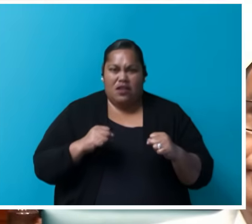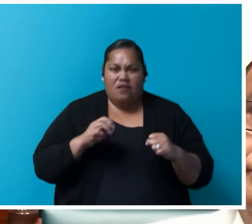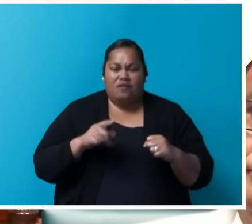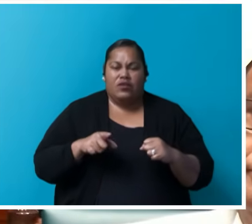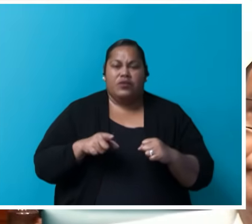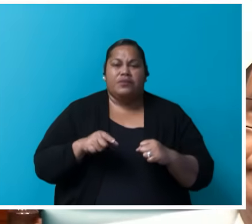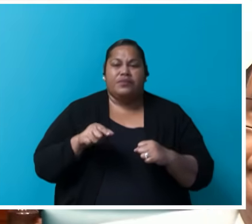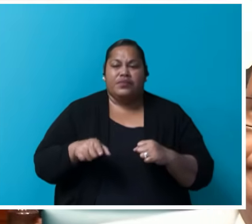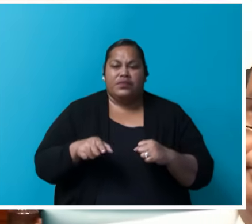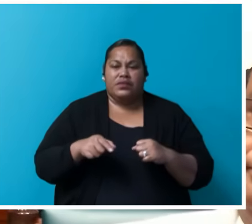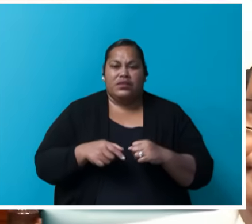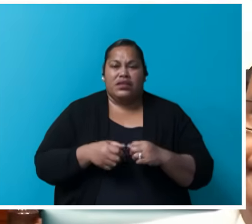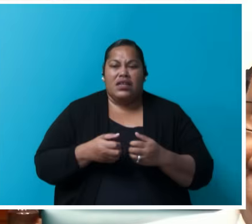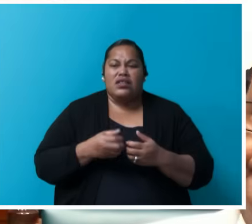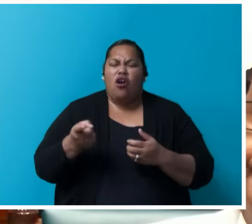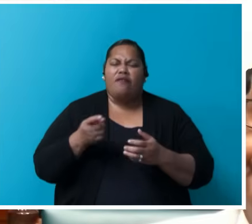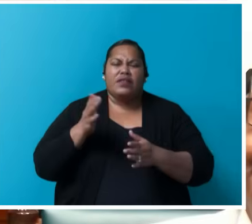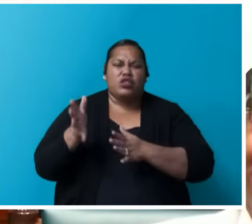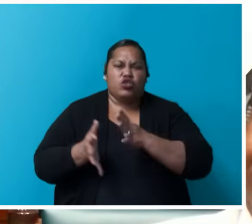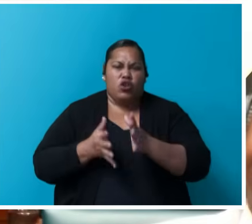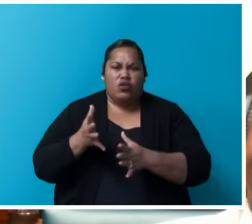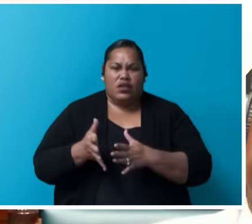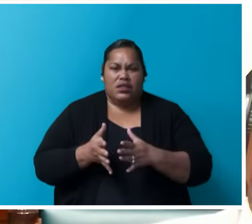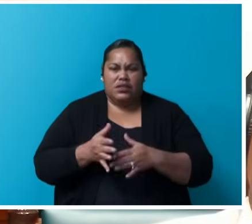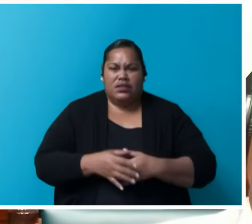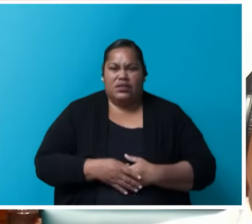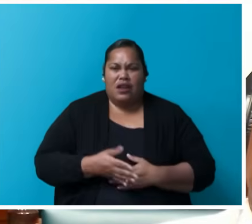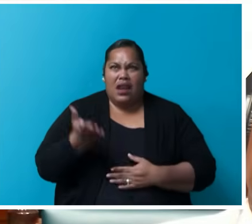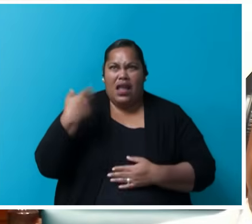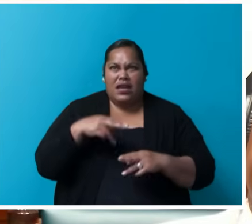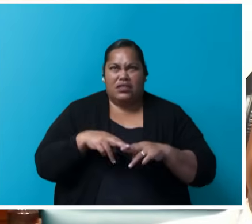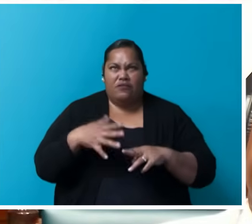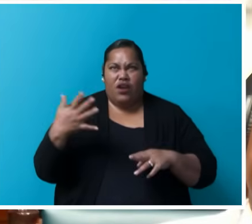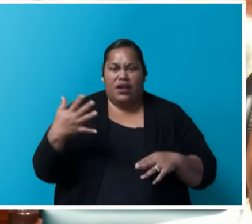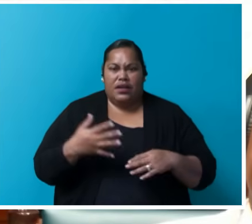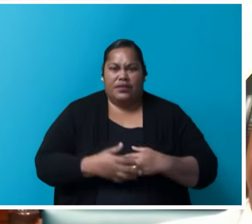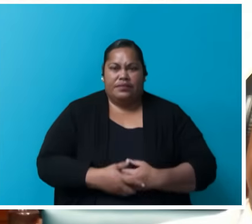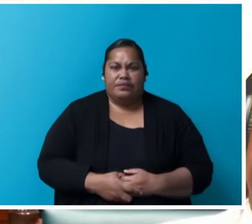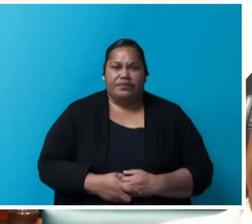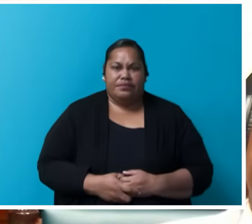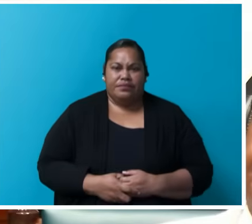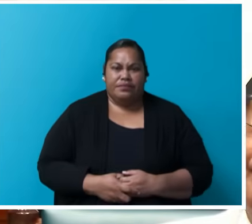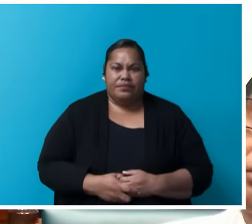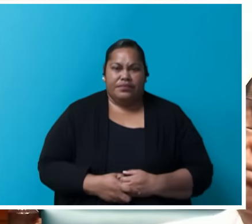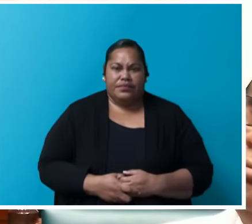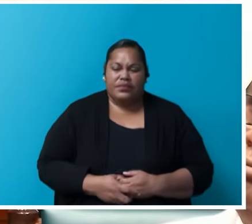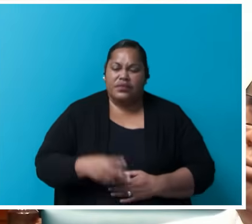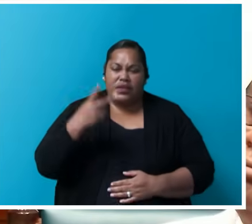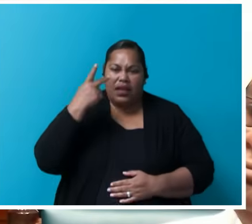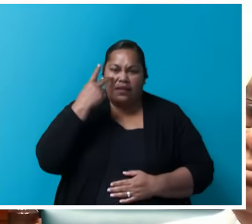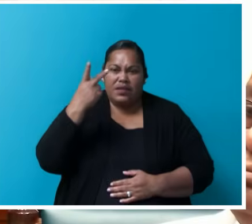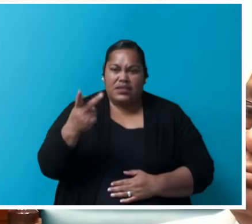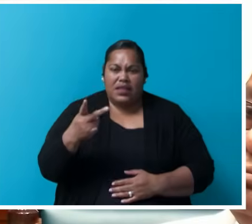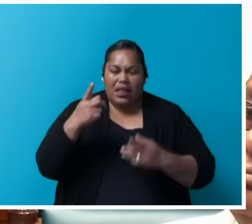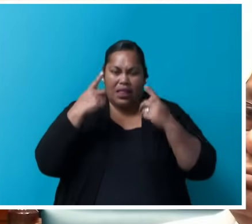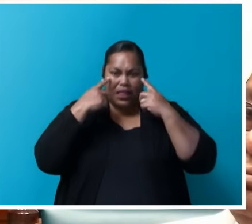and sacrilege at the historic Shiv Mandir at Samabula last Friday in broad daylight. I visited the temple